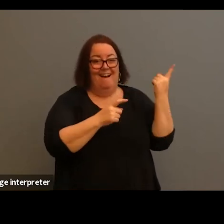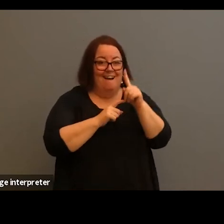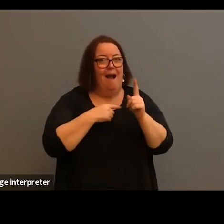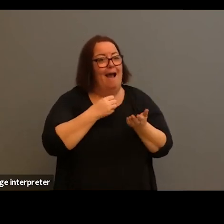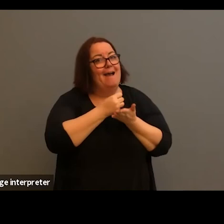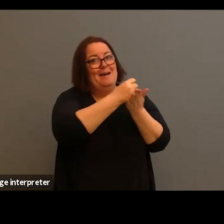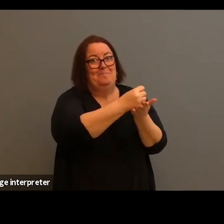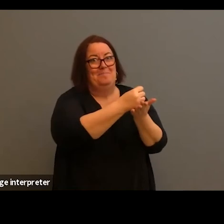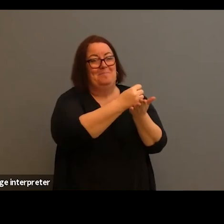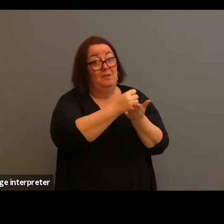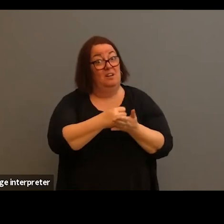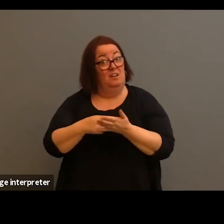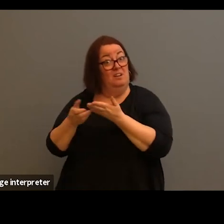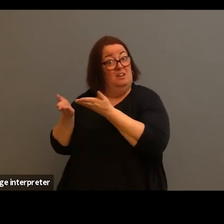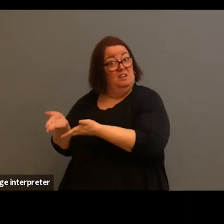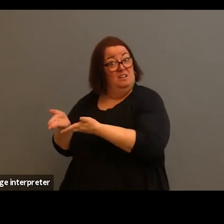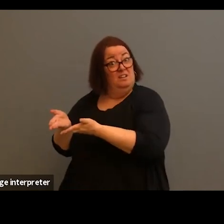met than for persons